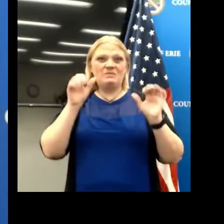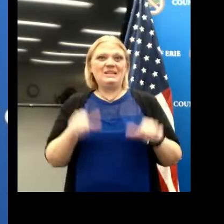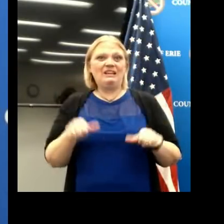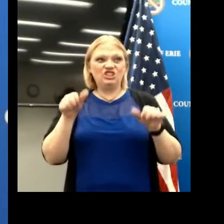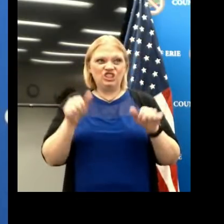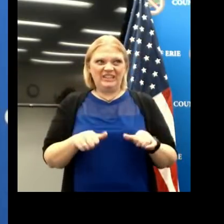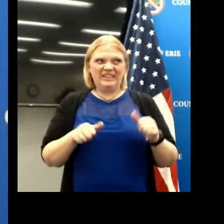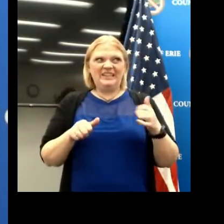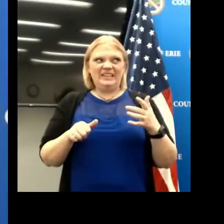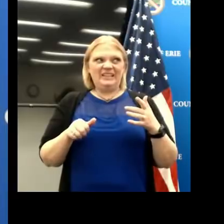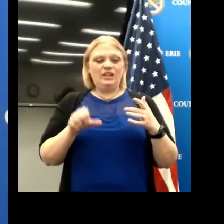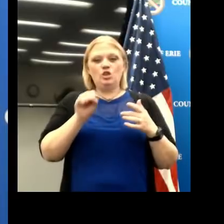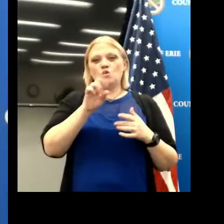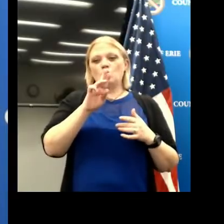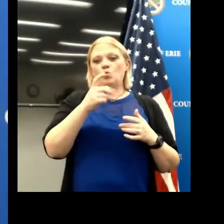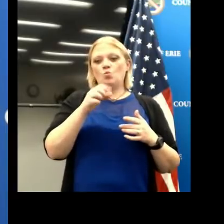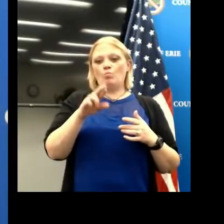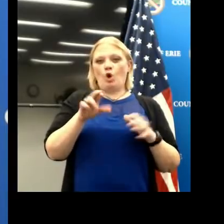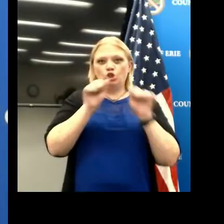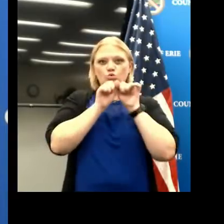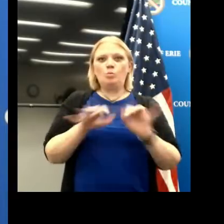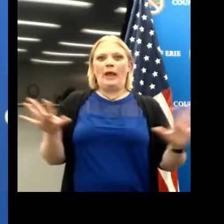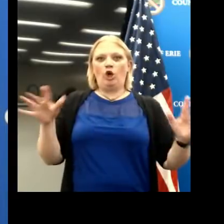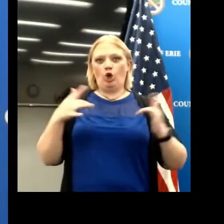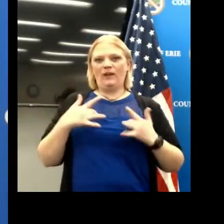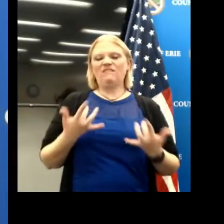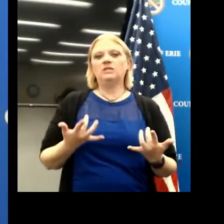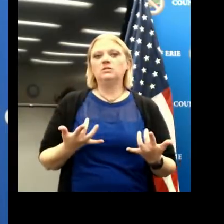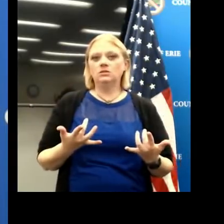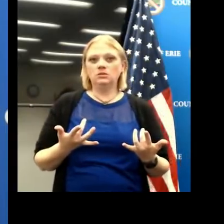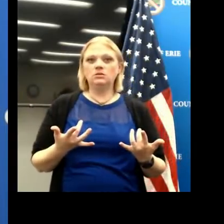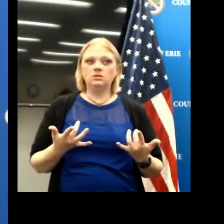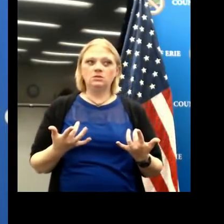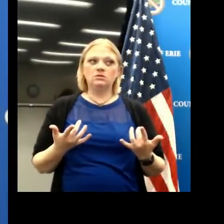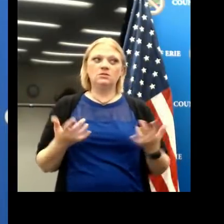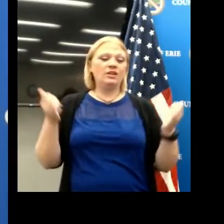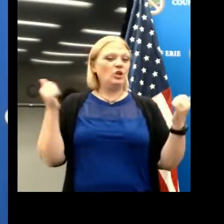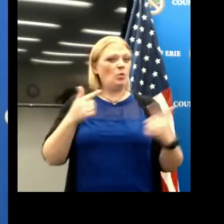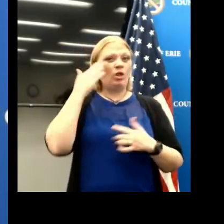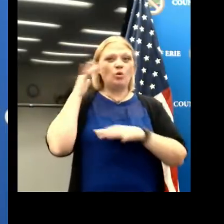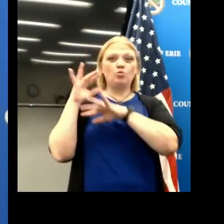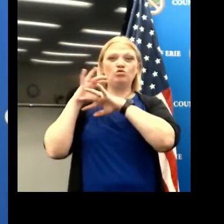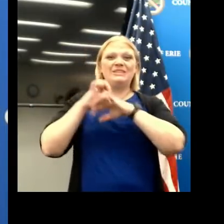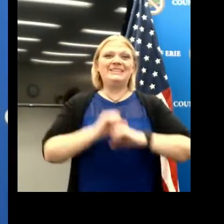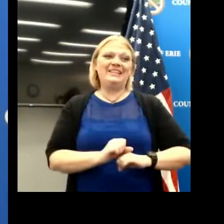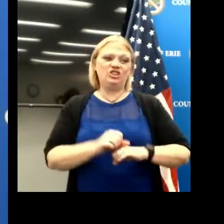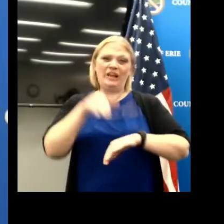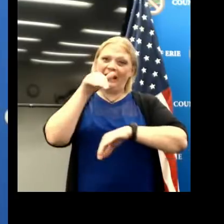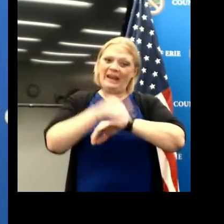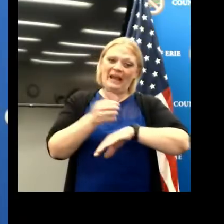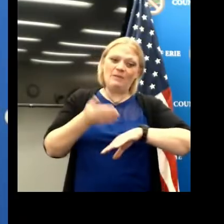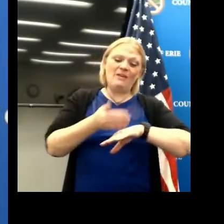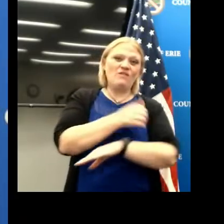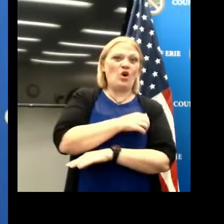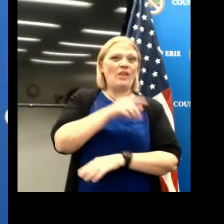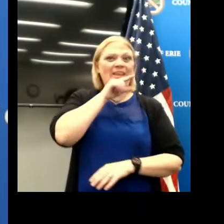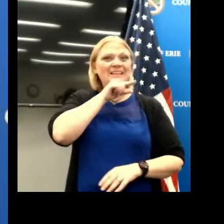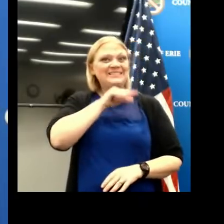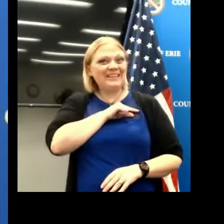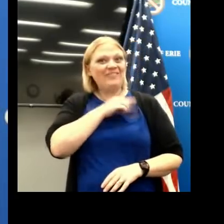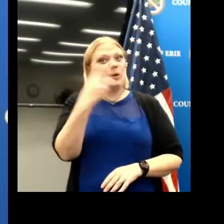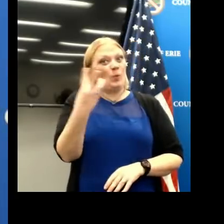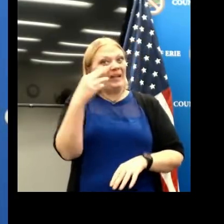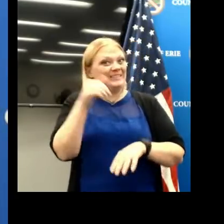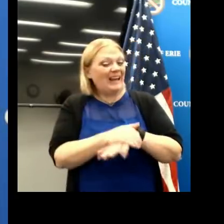be a super spreader event. Another problem is that, we all know traditionally, the night before Thanksgiving, Wednesday night for